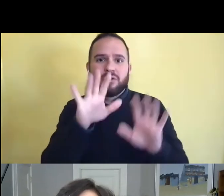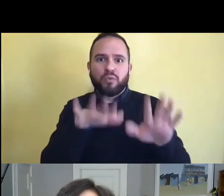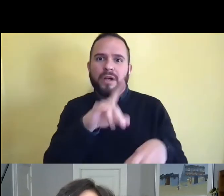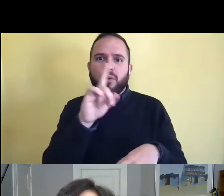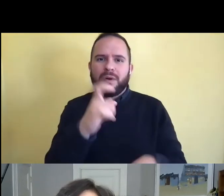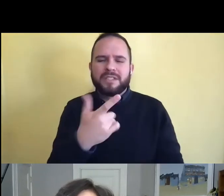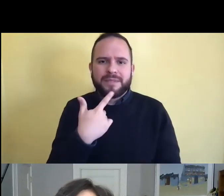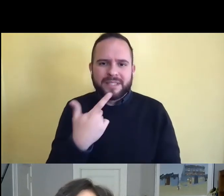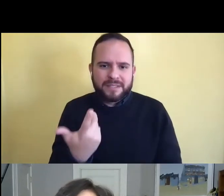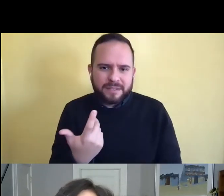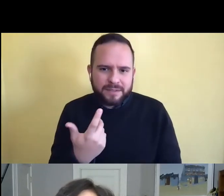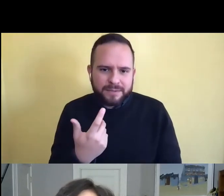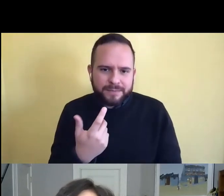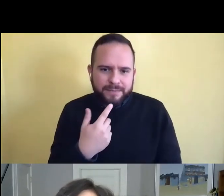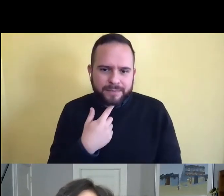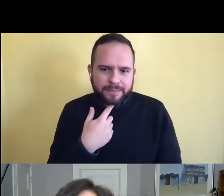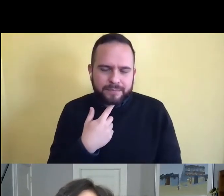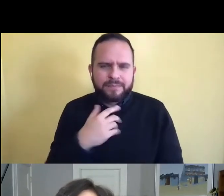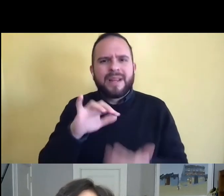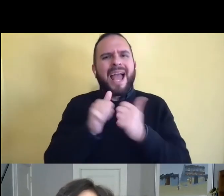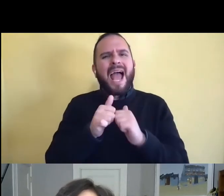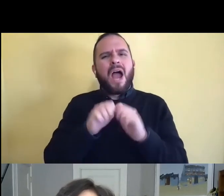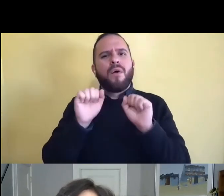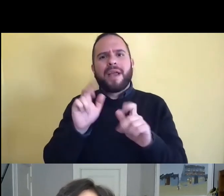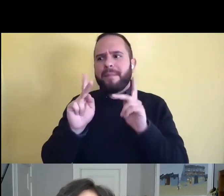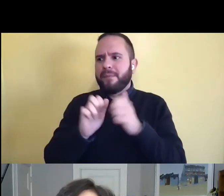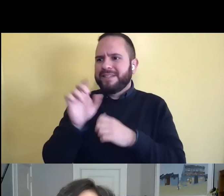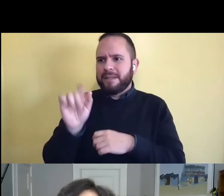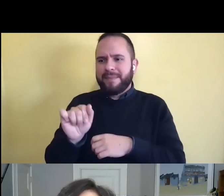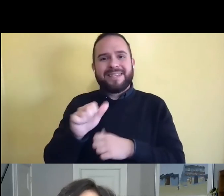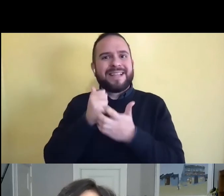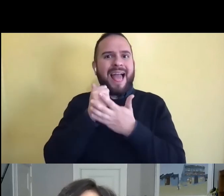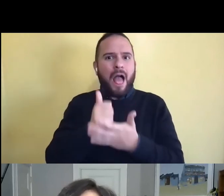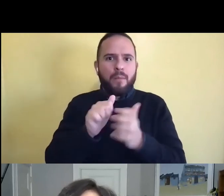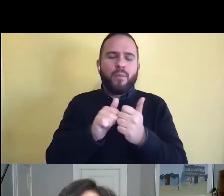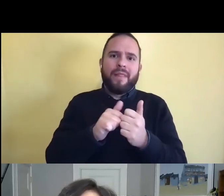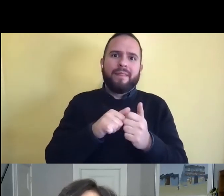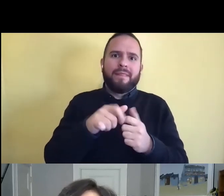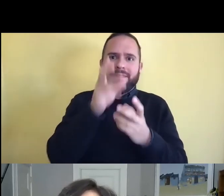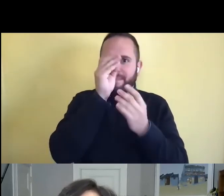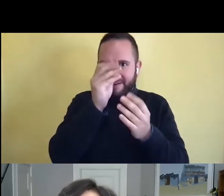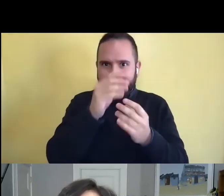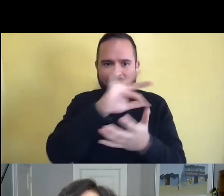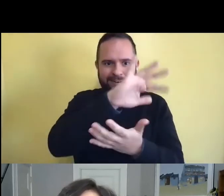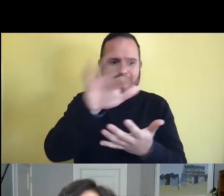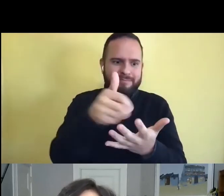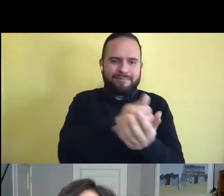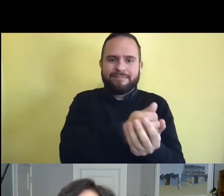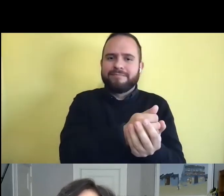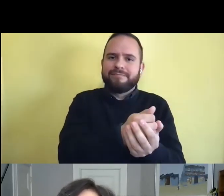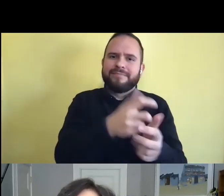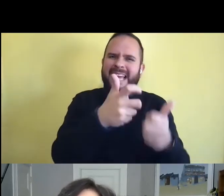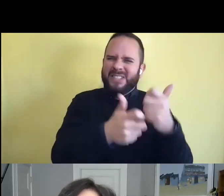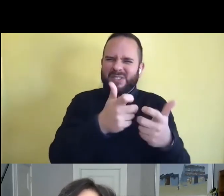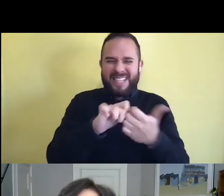in helping with these database issues, making sure that, our voices are being heard? And I will start that. And I